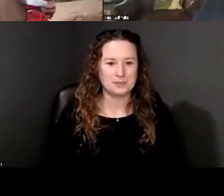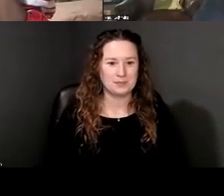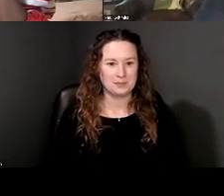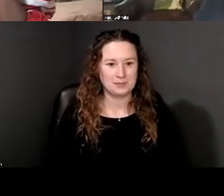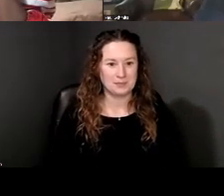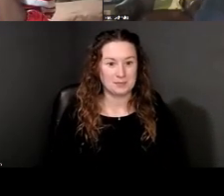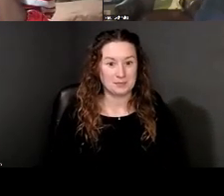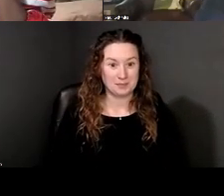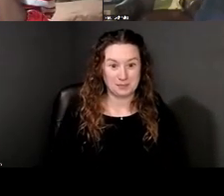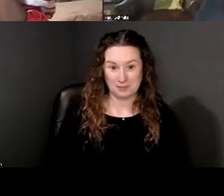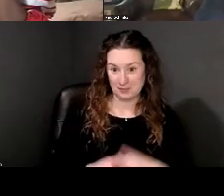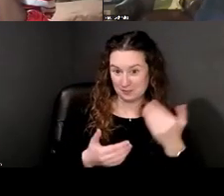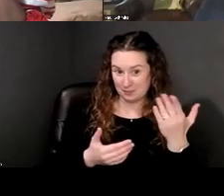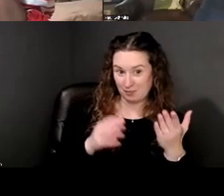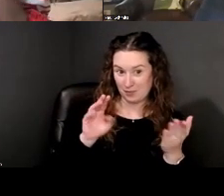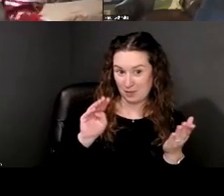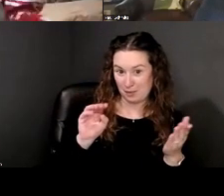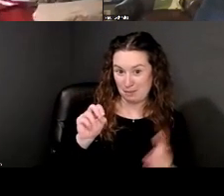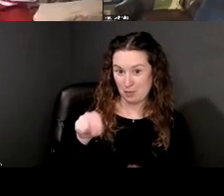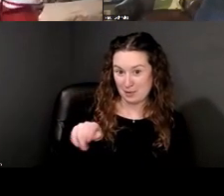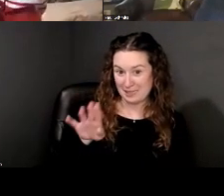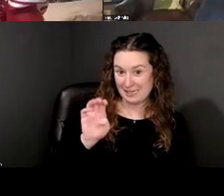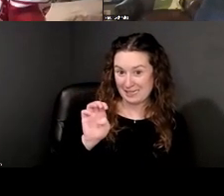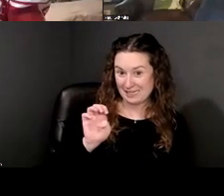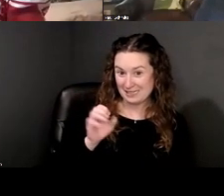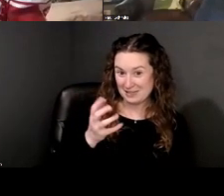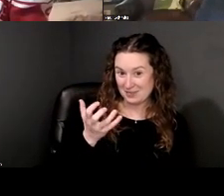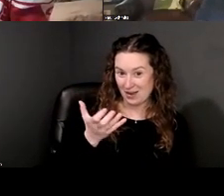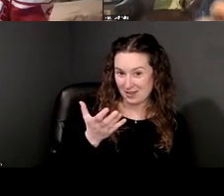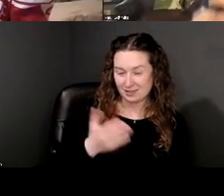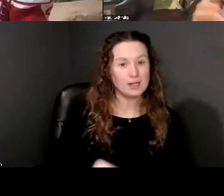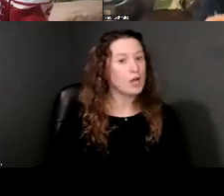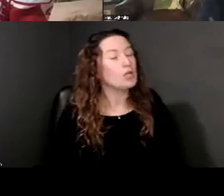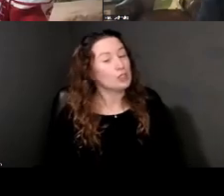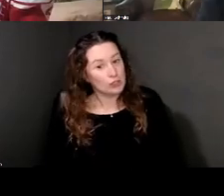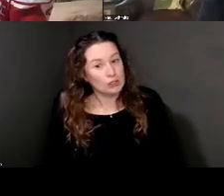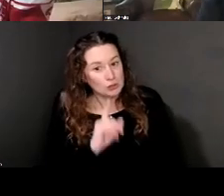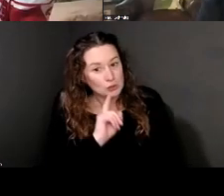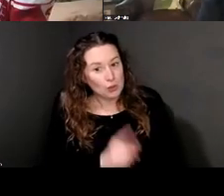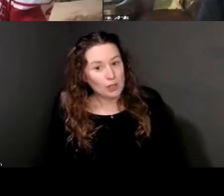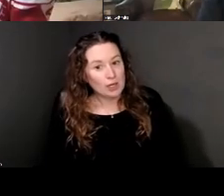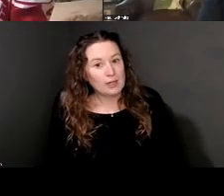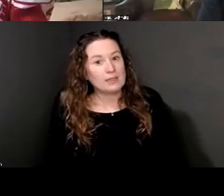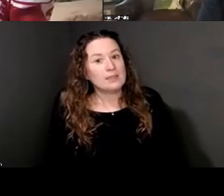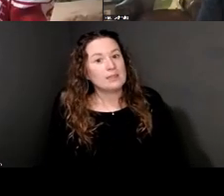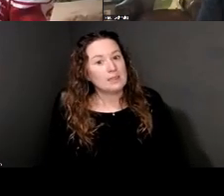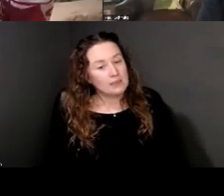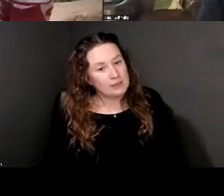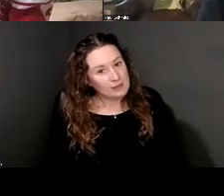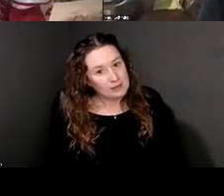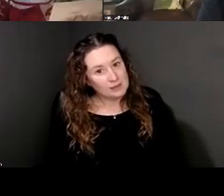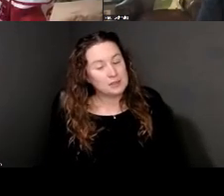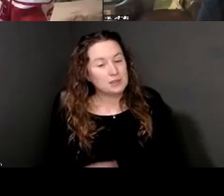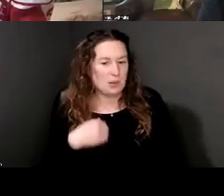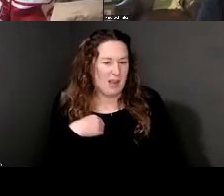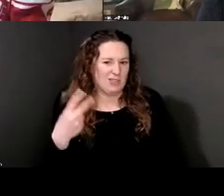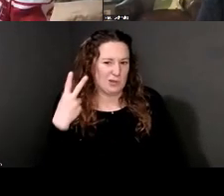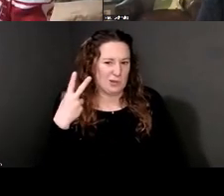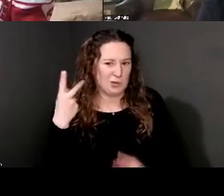Do you want to lead off, Monique? Sure. So I have to say that I have two thoughts.